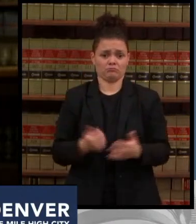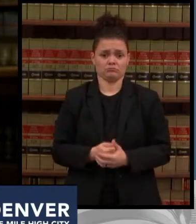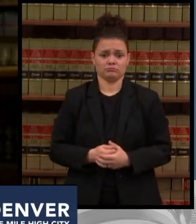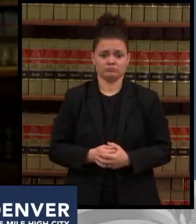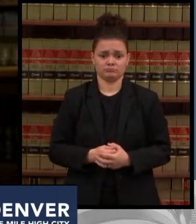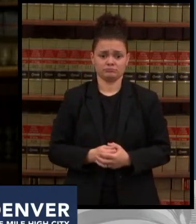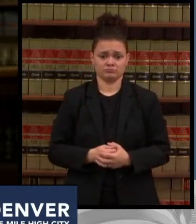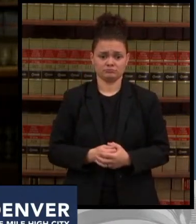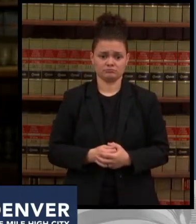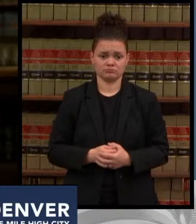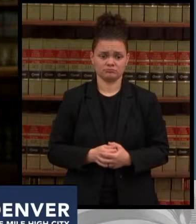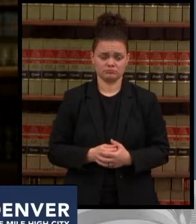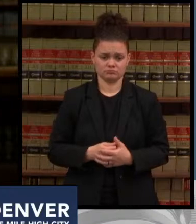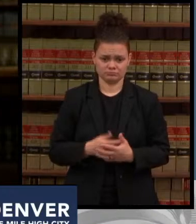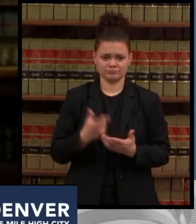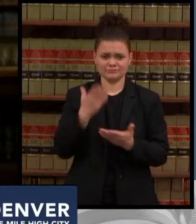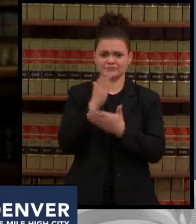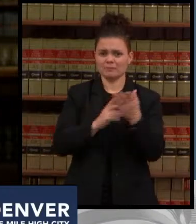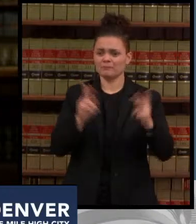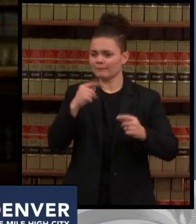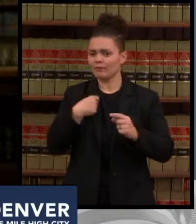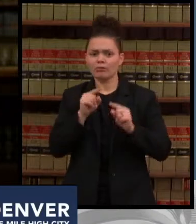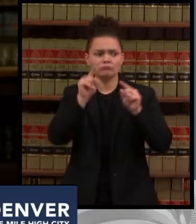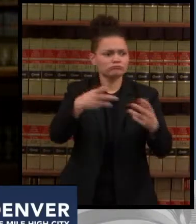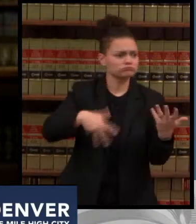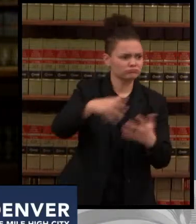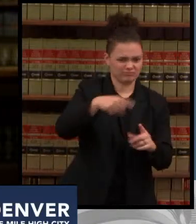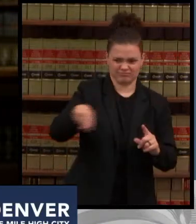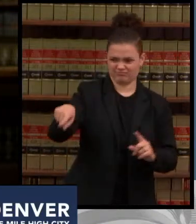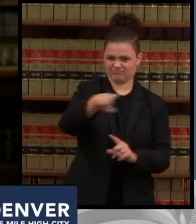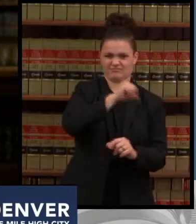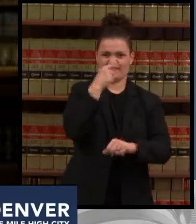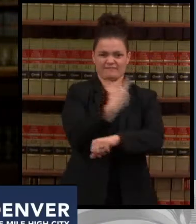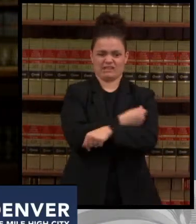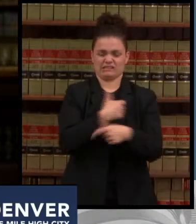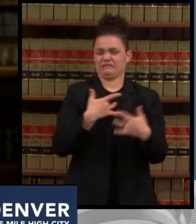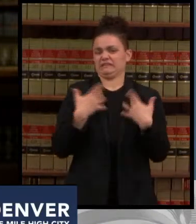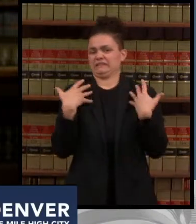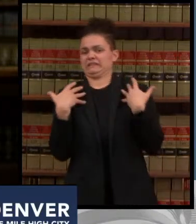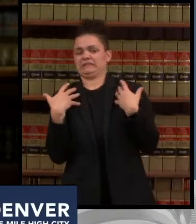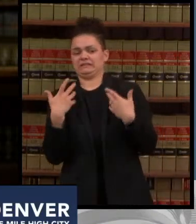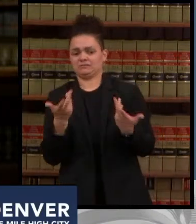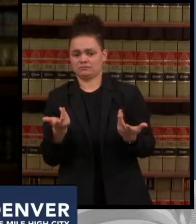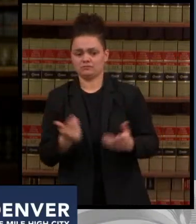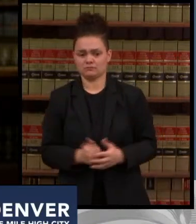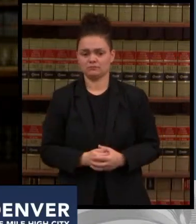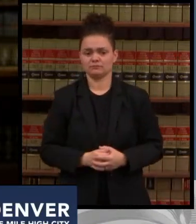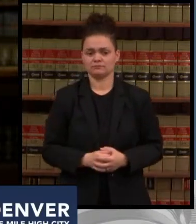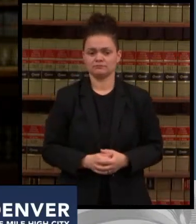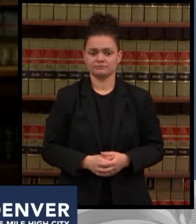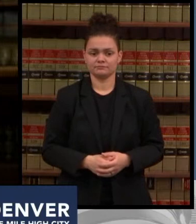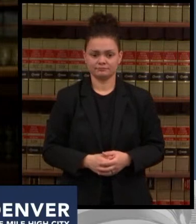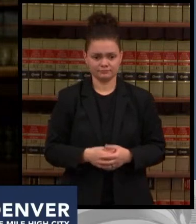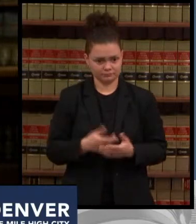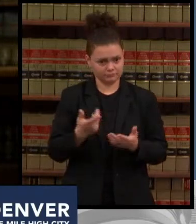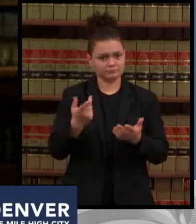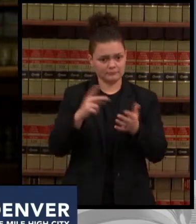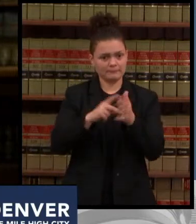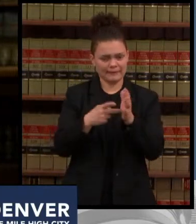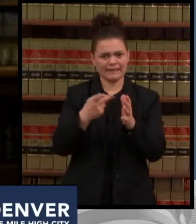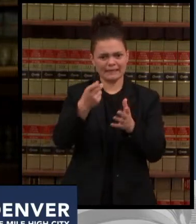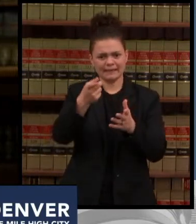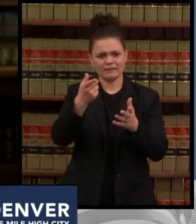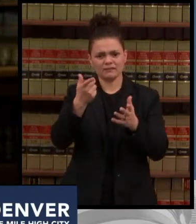not to wear a mask. And it really creates an opportunity to actually bring in folks who are holding back right now and to bring them into the